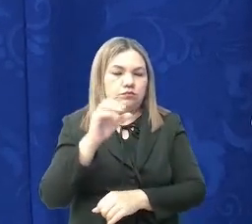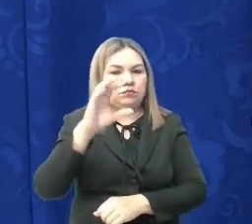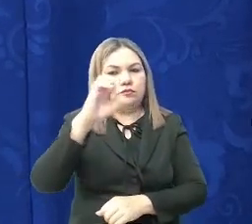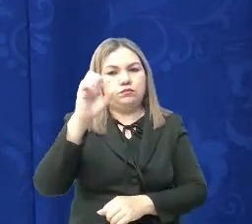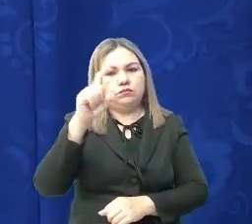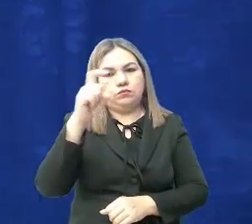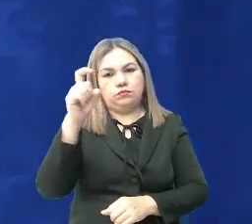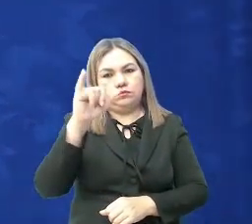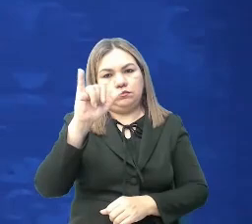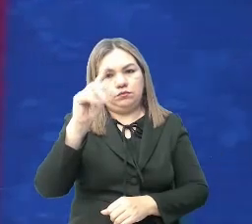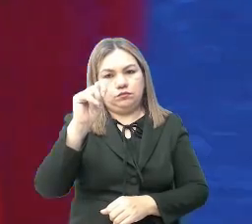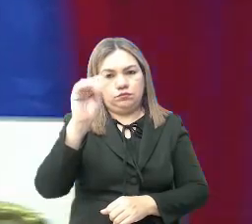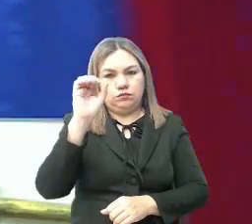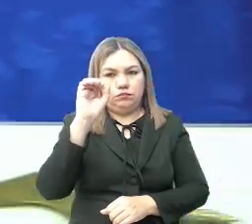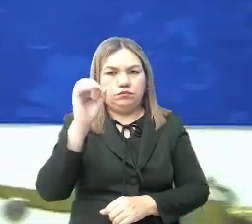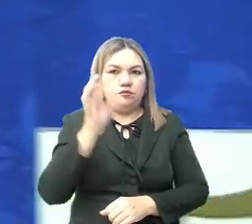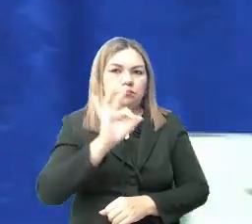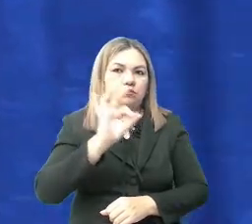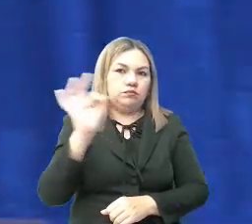success